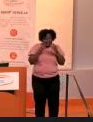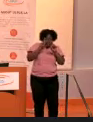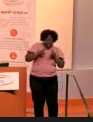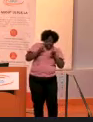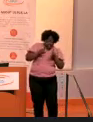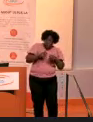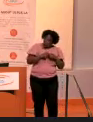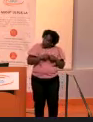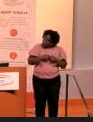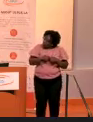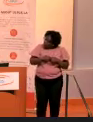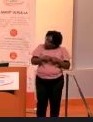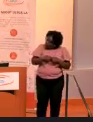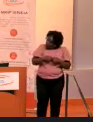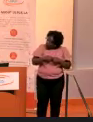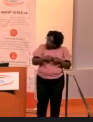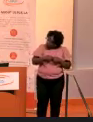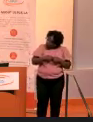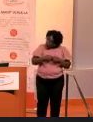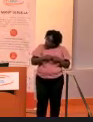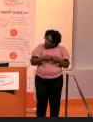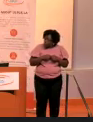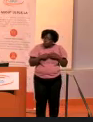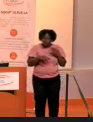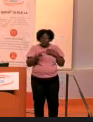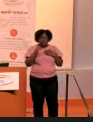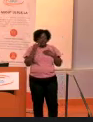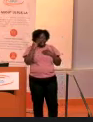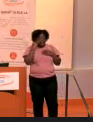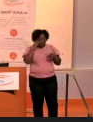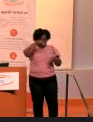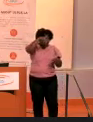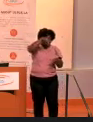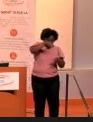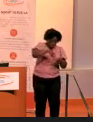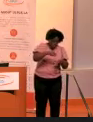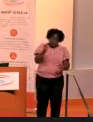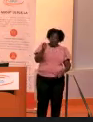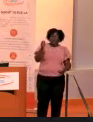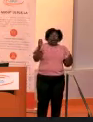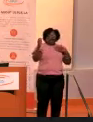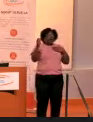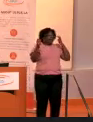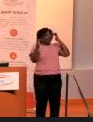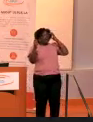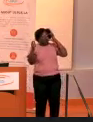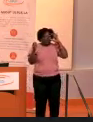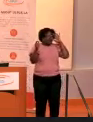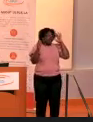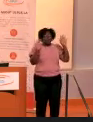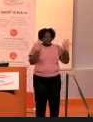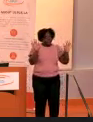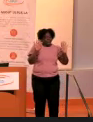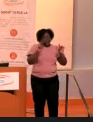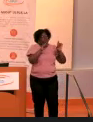test. If you have an abnormality on the dip, don't lose sleep over it. Go in to get